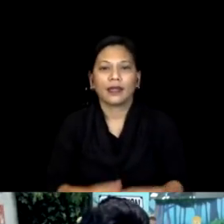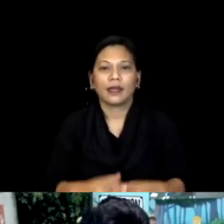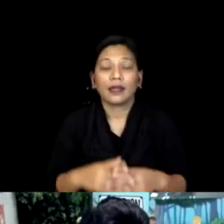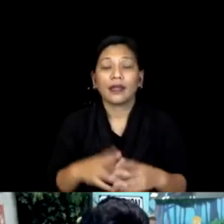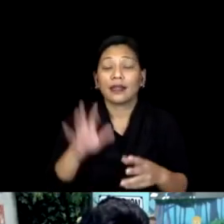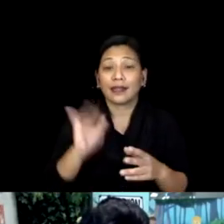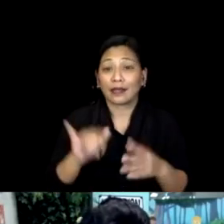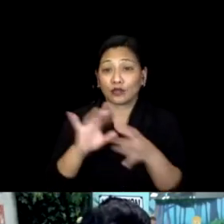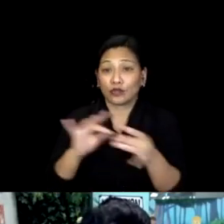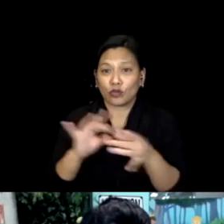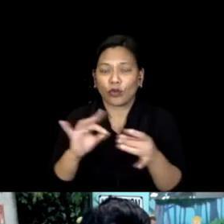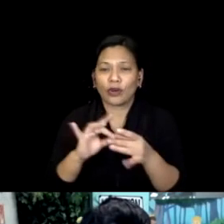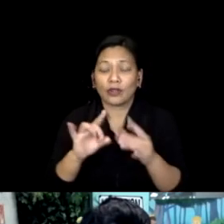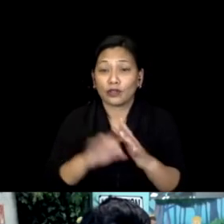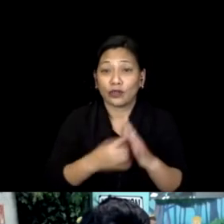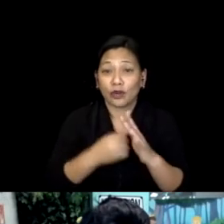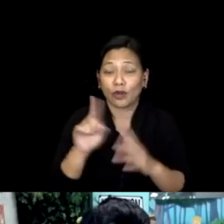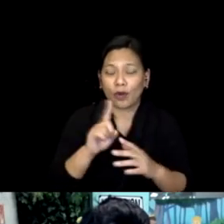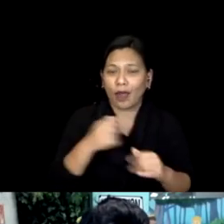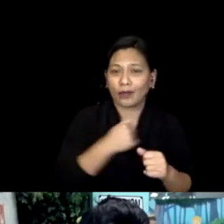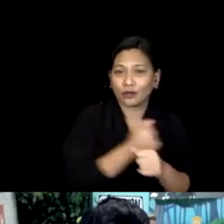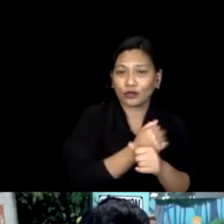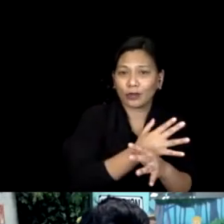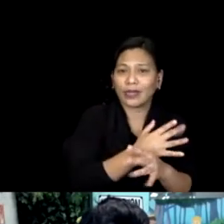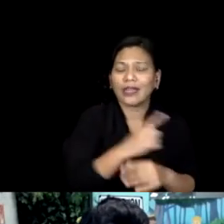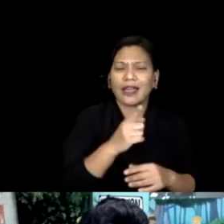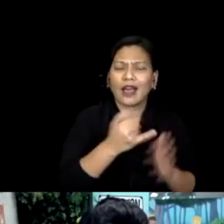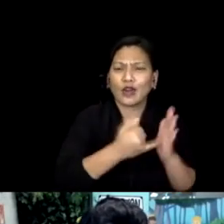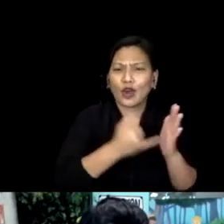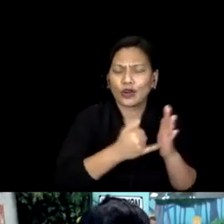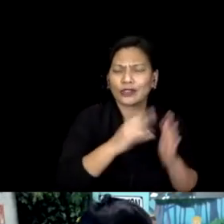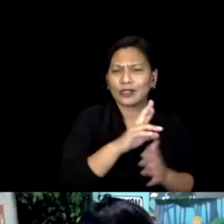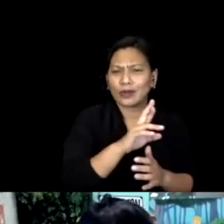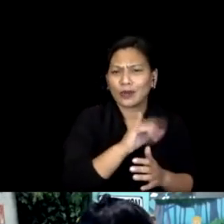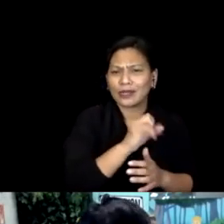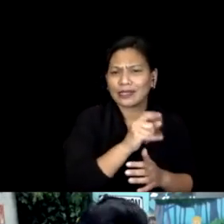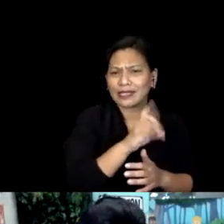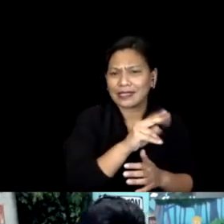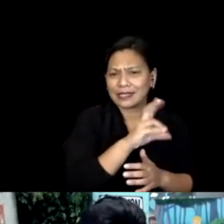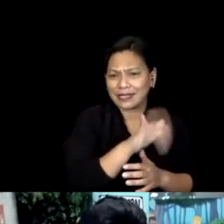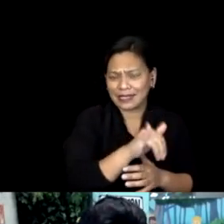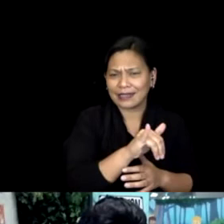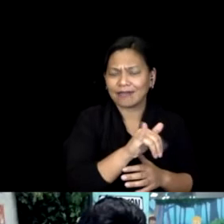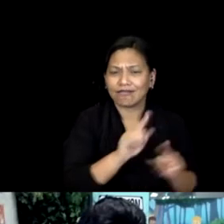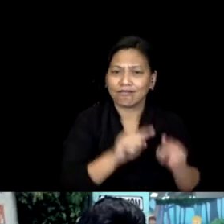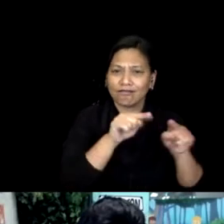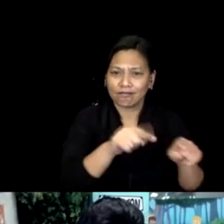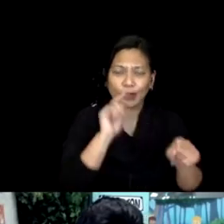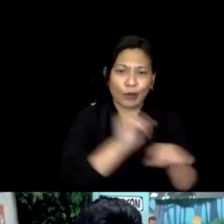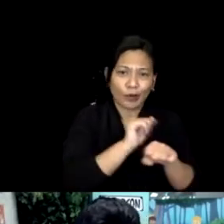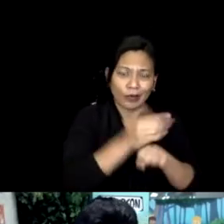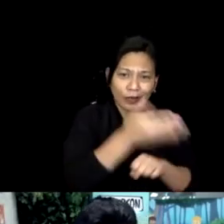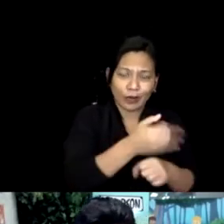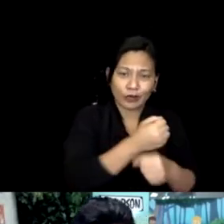story started when I was in Germany. I was in an artist residency in Germany, and just getting back to what was said earlier, was